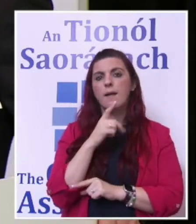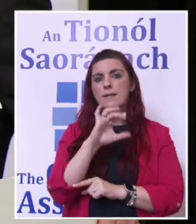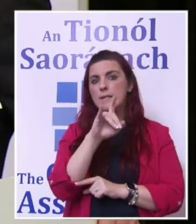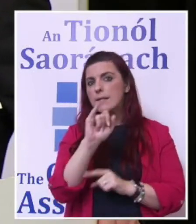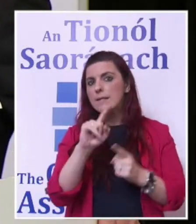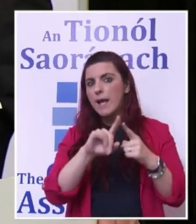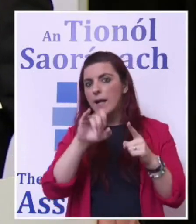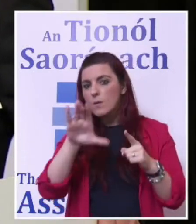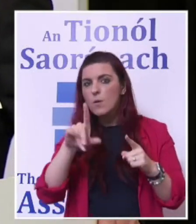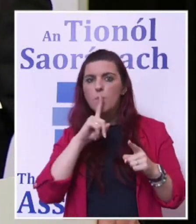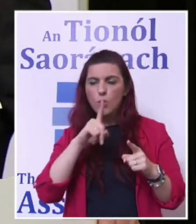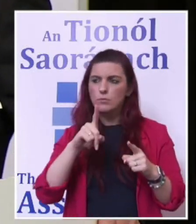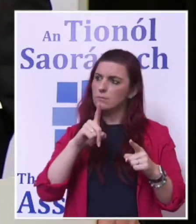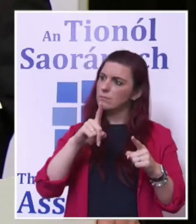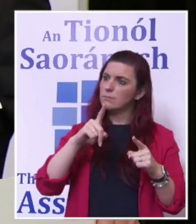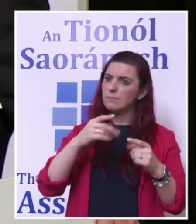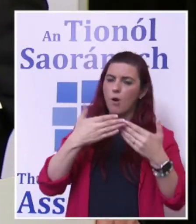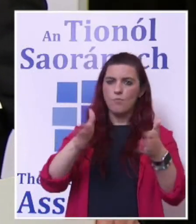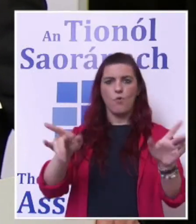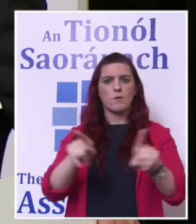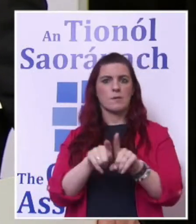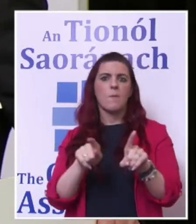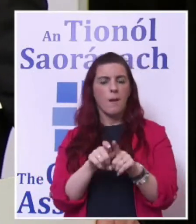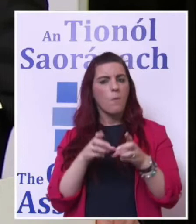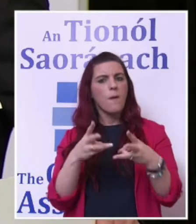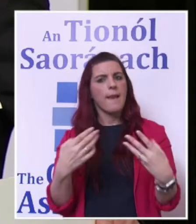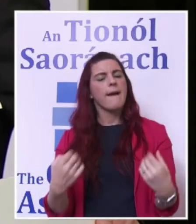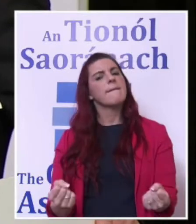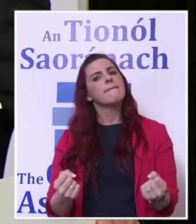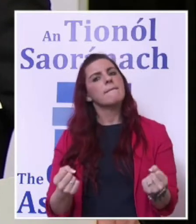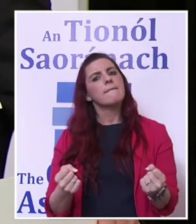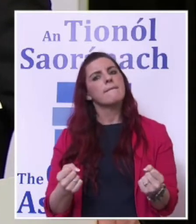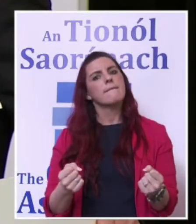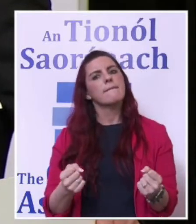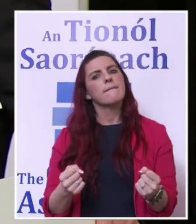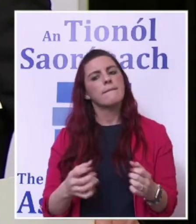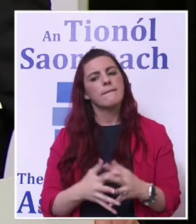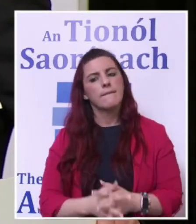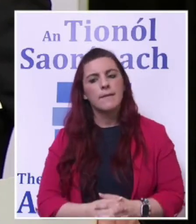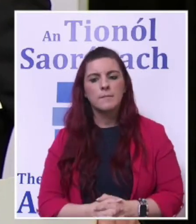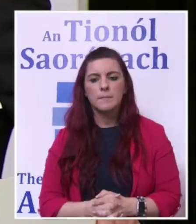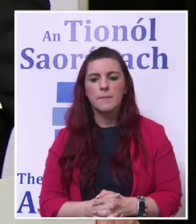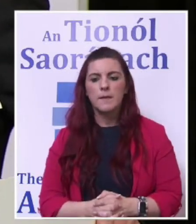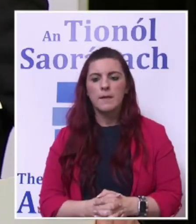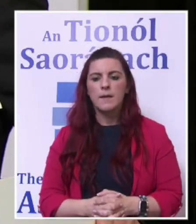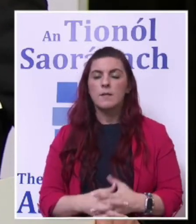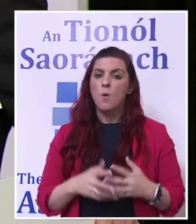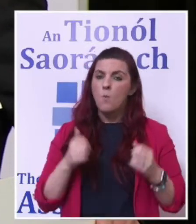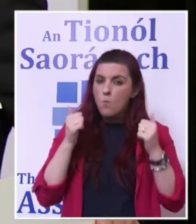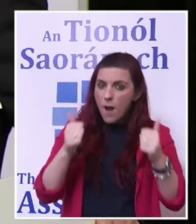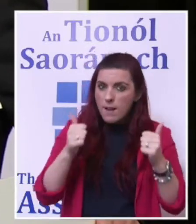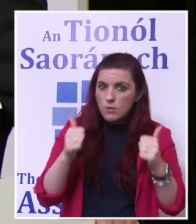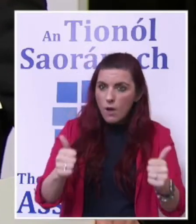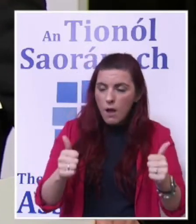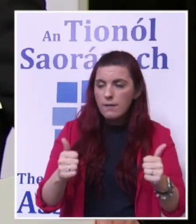but broader than that in terms of the direction of travel for our great capital city. So well done.